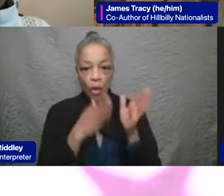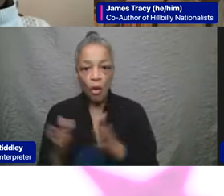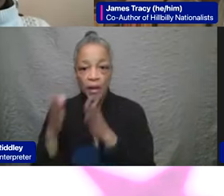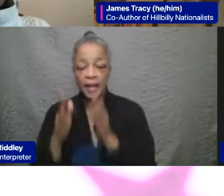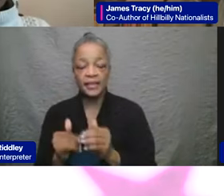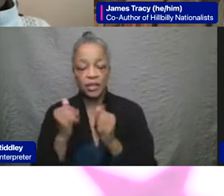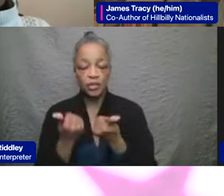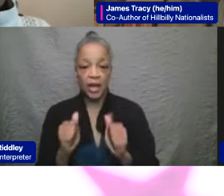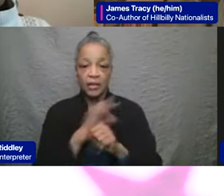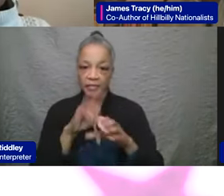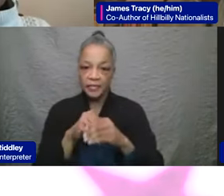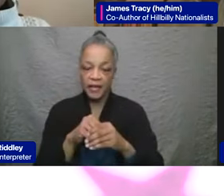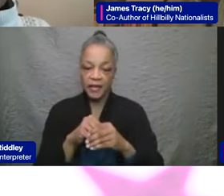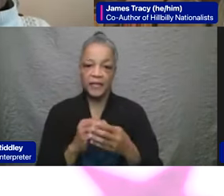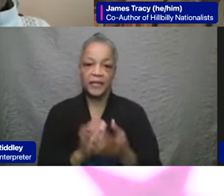engage in.